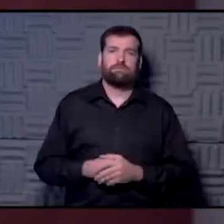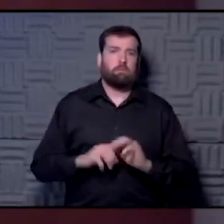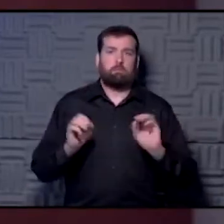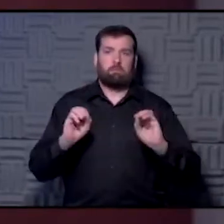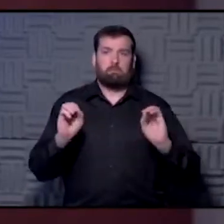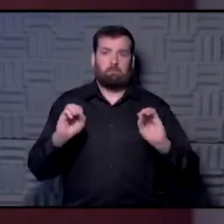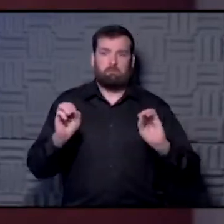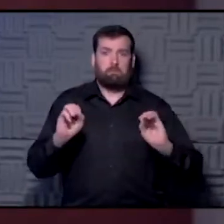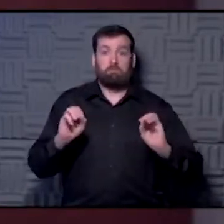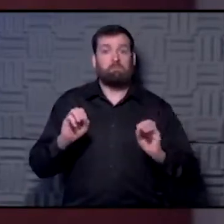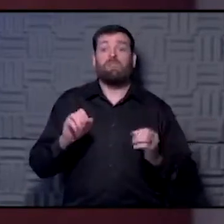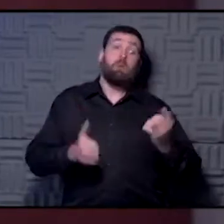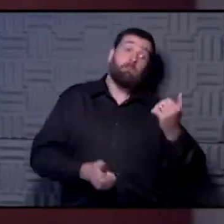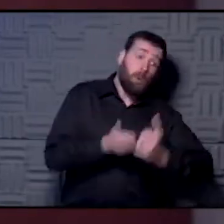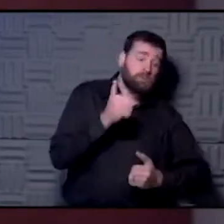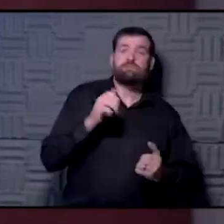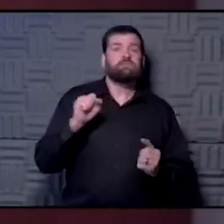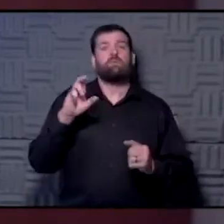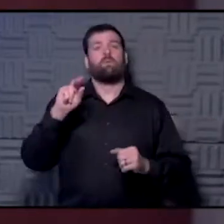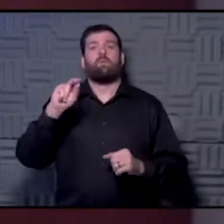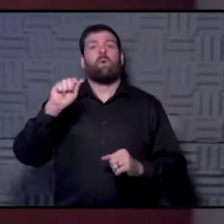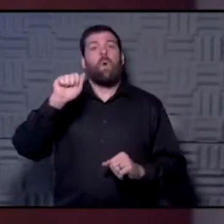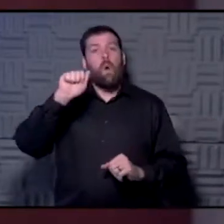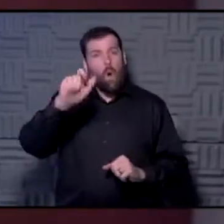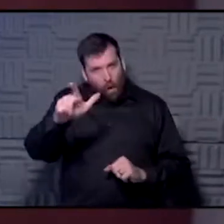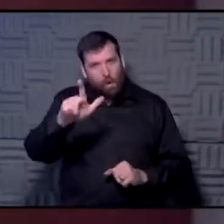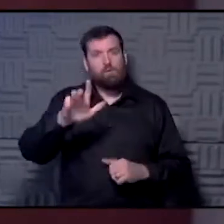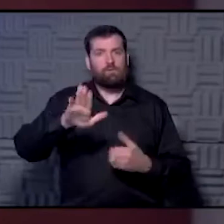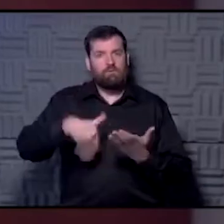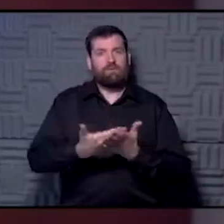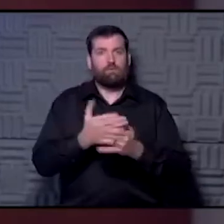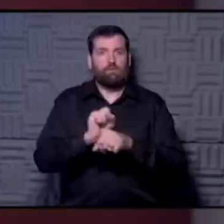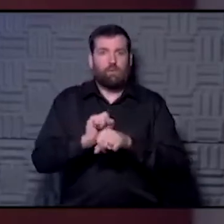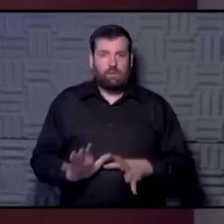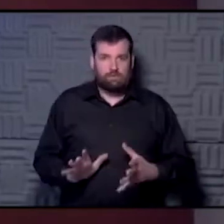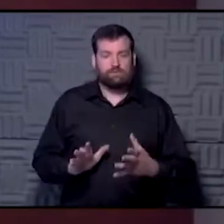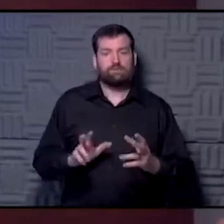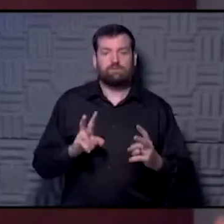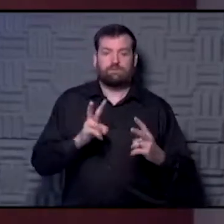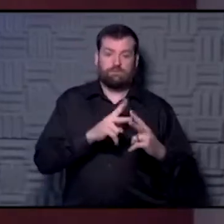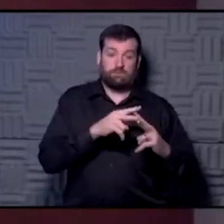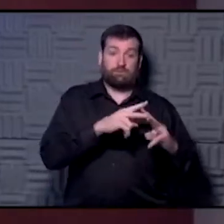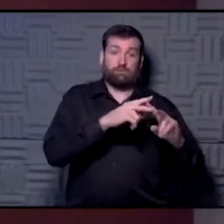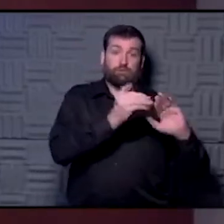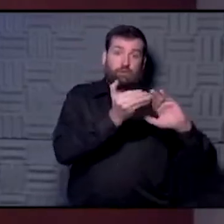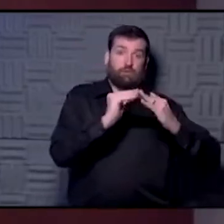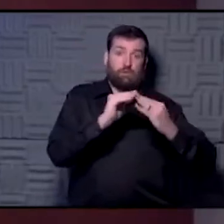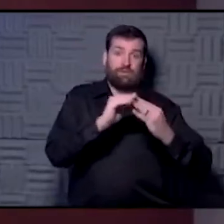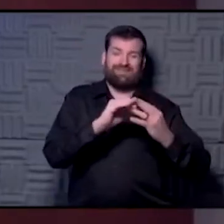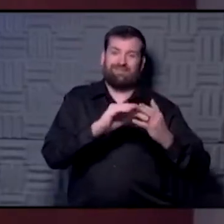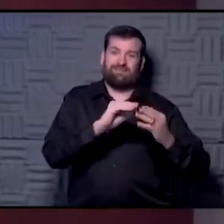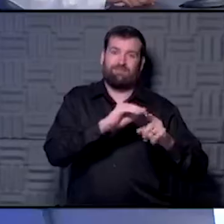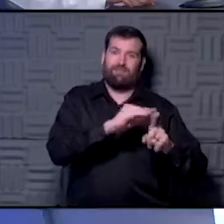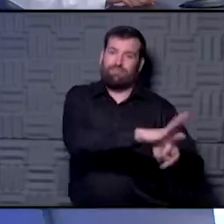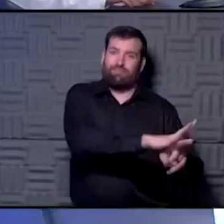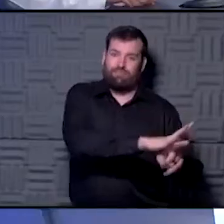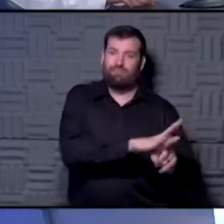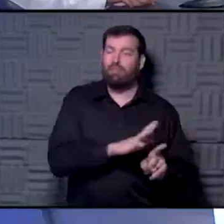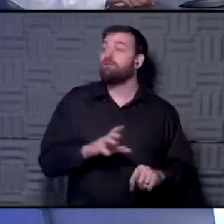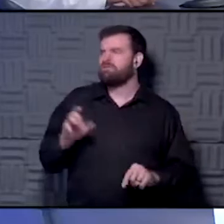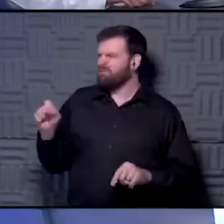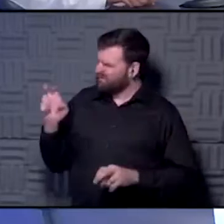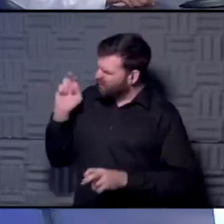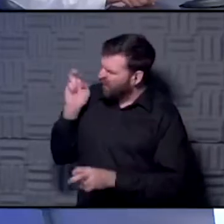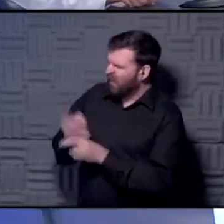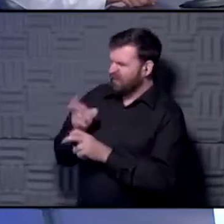happened. So instead of just saying most, I think all of Yeah, our yeah. employees have had either a community onset is really what we're suspecting. And that's something we've worked